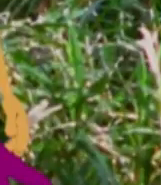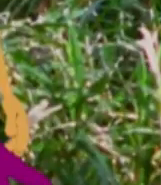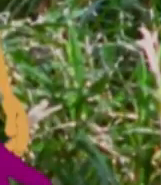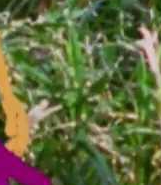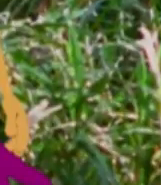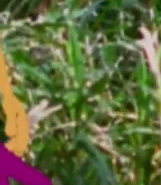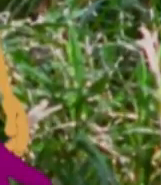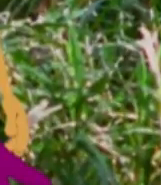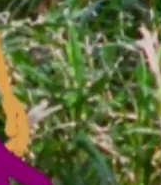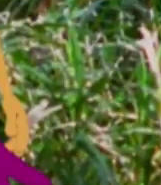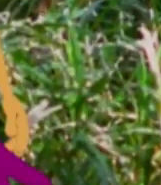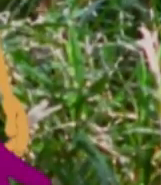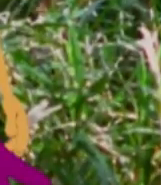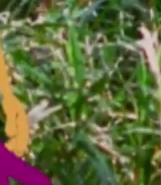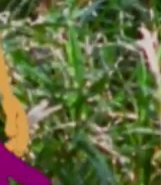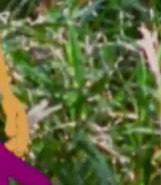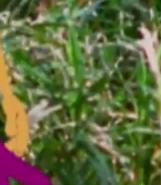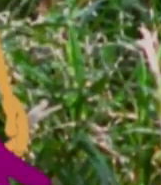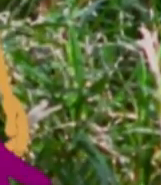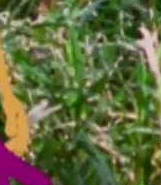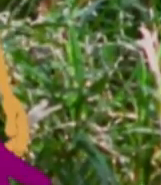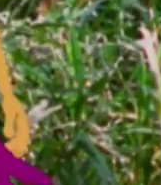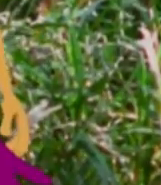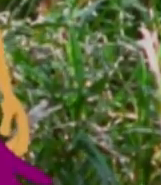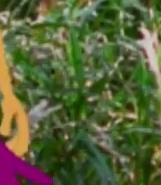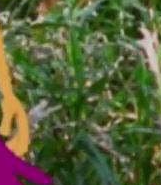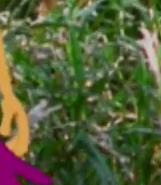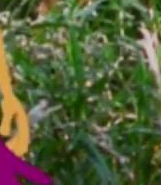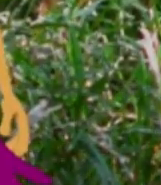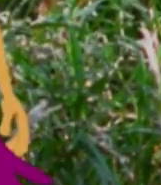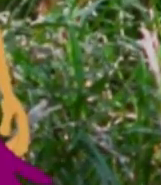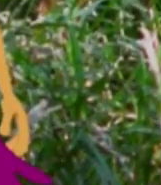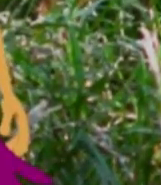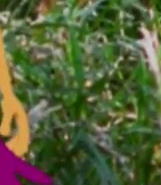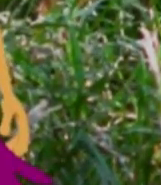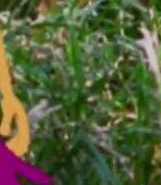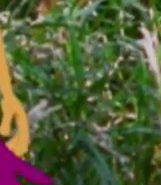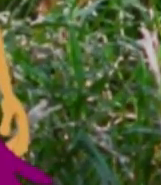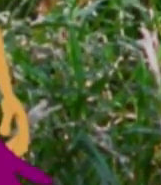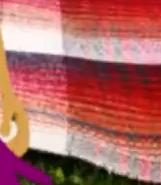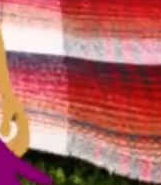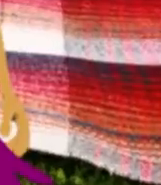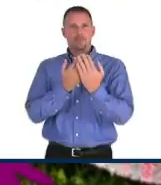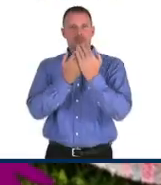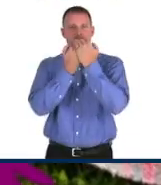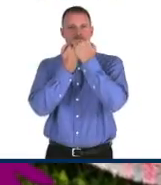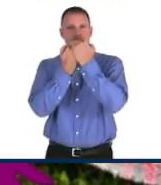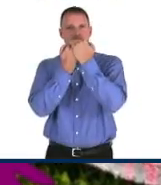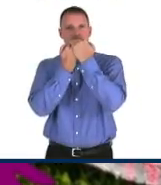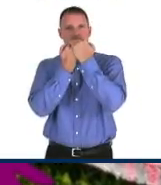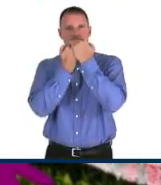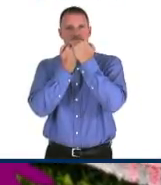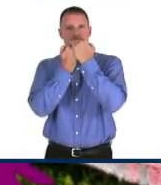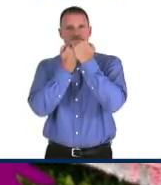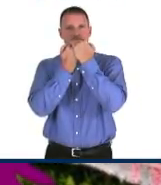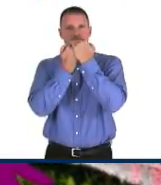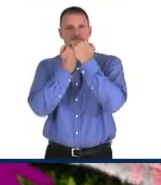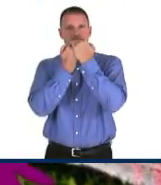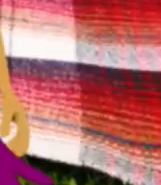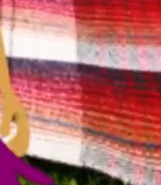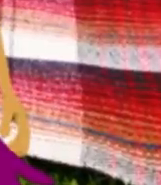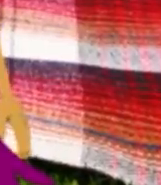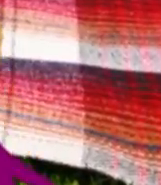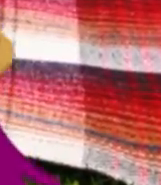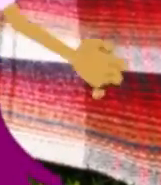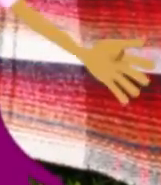little squirrels running around. They're cute and furry. And picnics are also the perfect